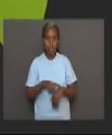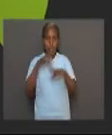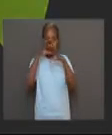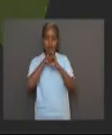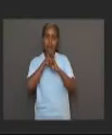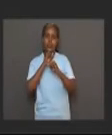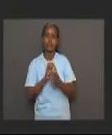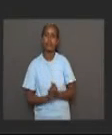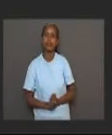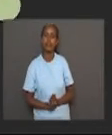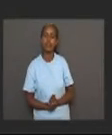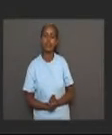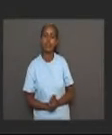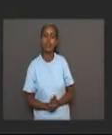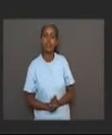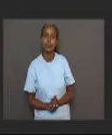Time's up!